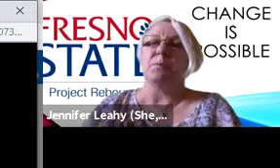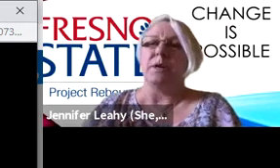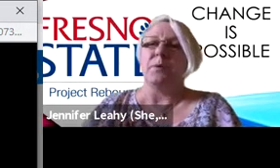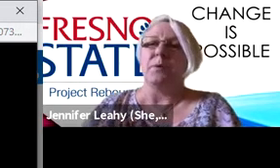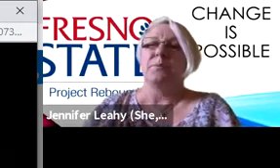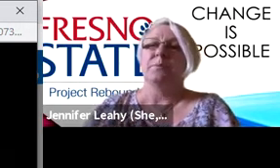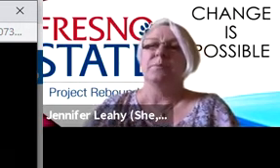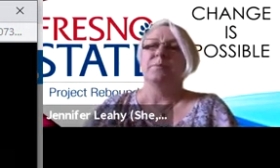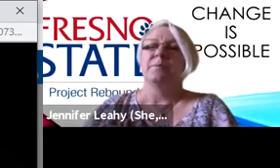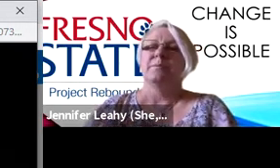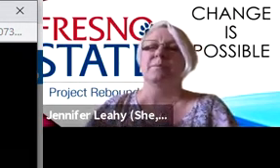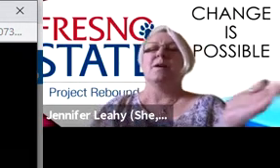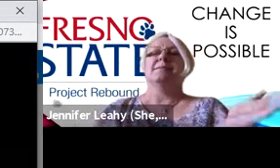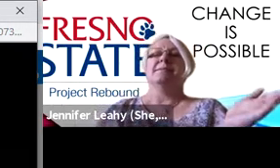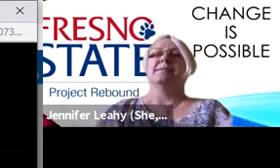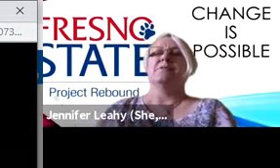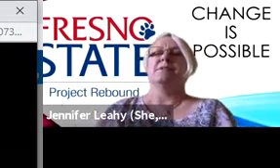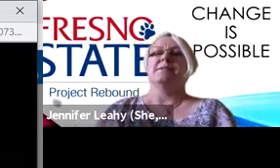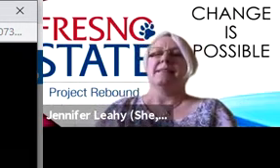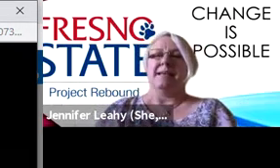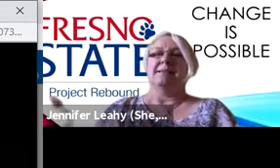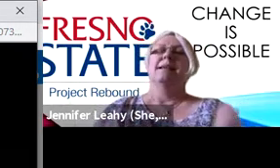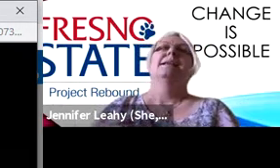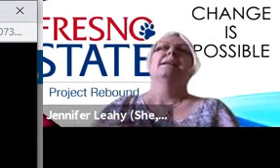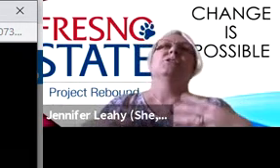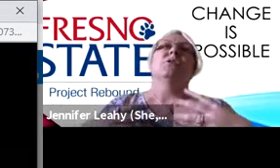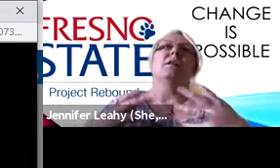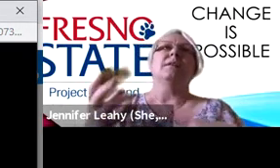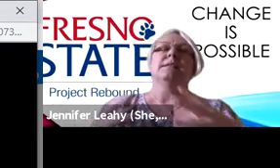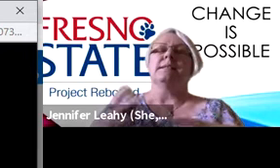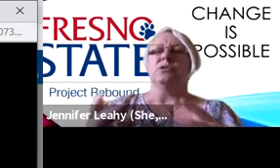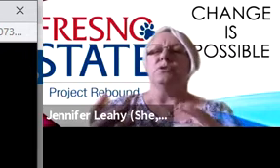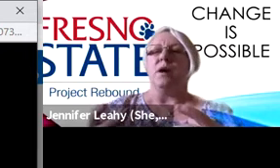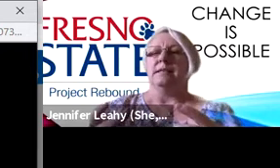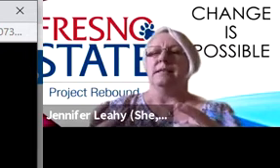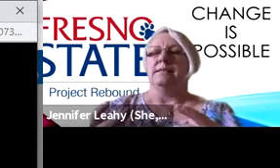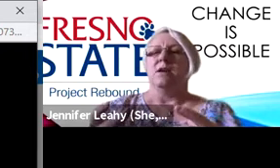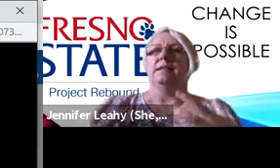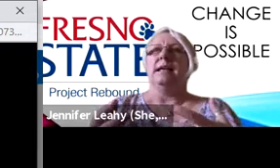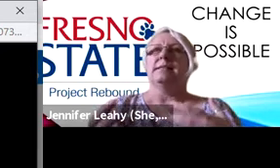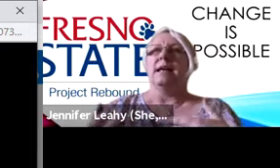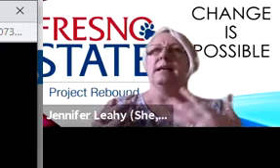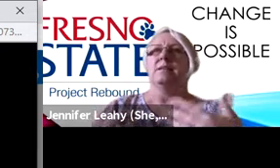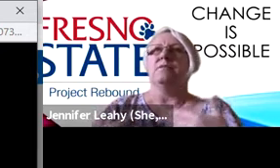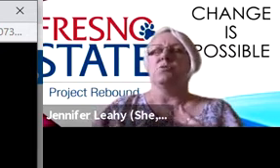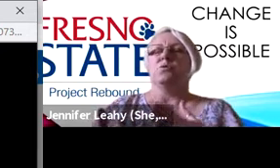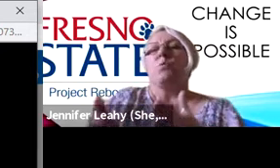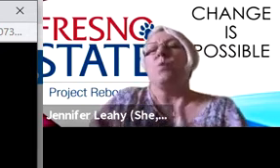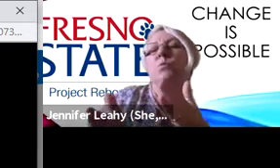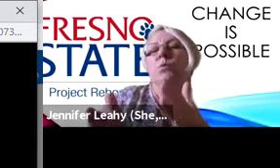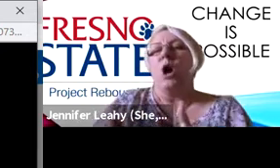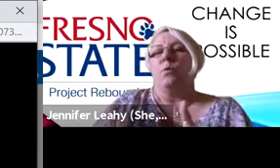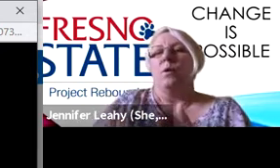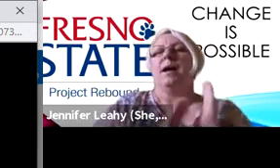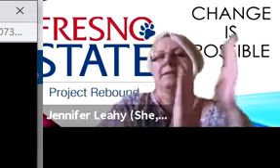to have a 3.0. What? Different? Yes. So a lot of these little nuances are things that individuals